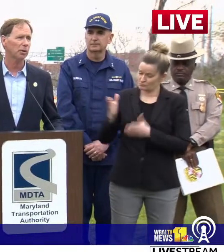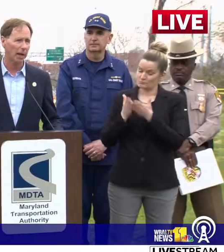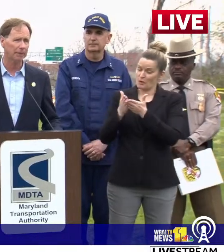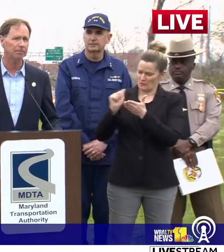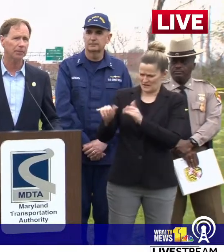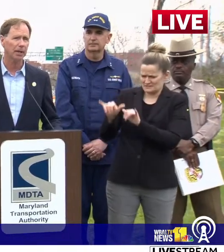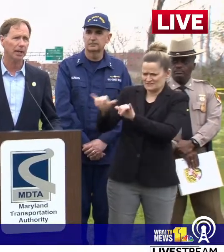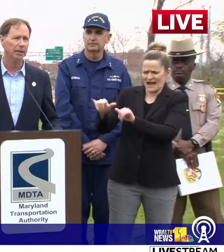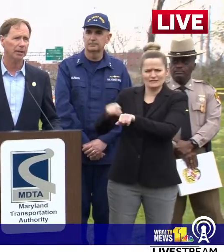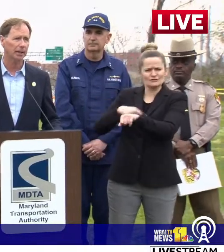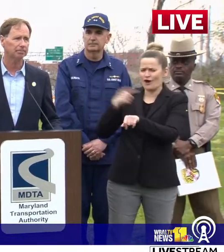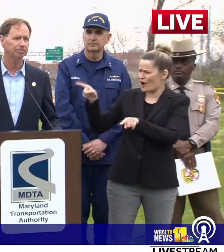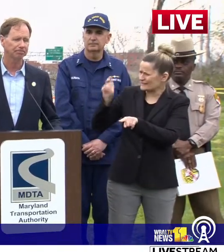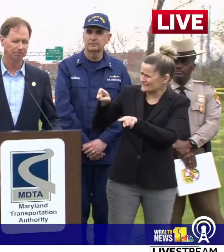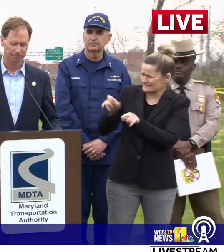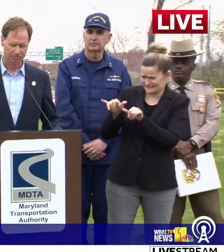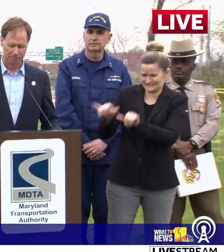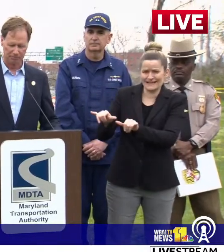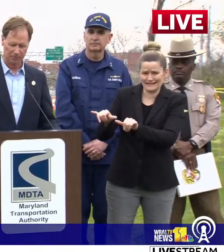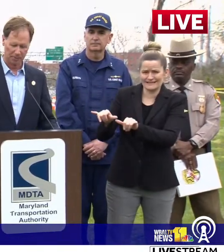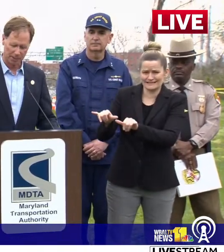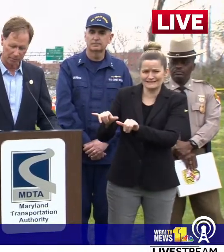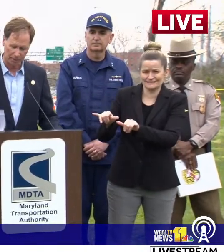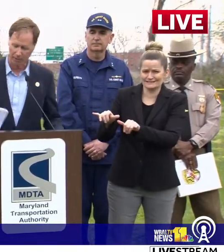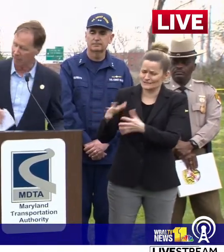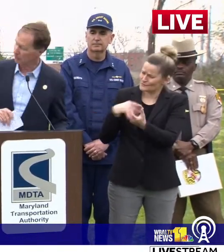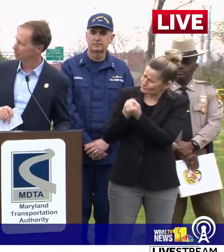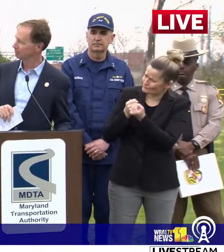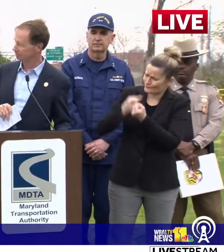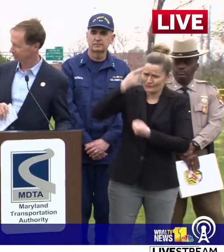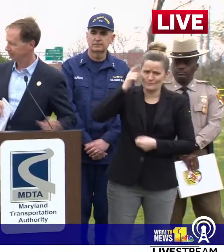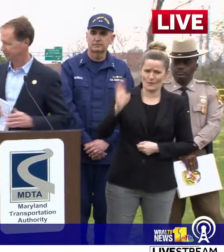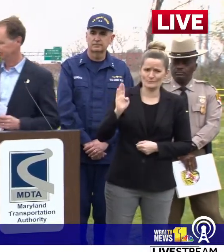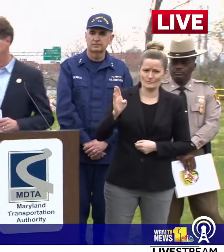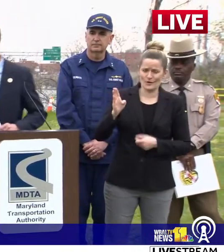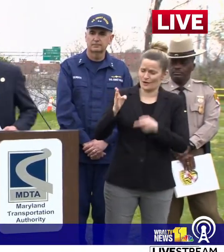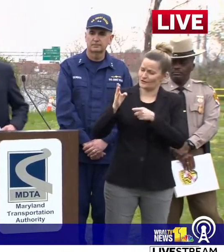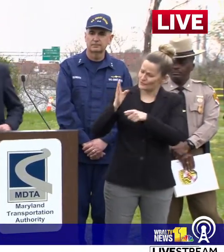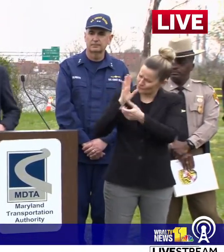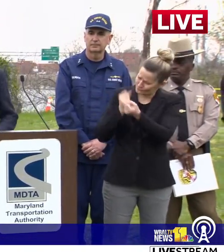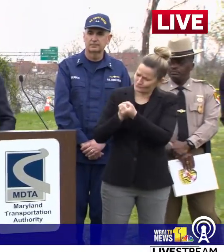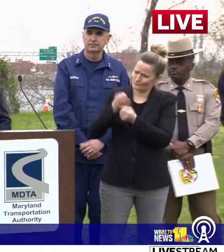of Baltimore with pride. And pass it back to the governor.